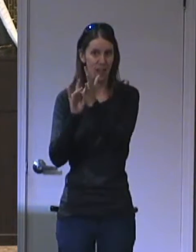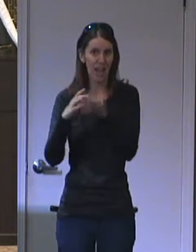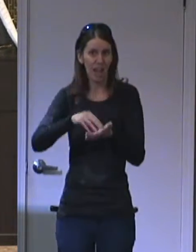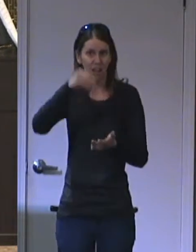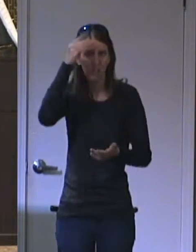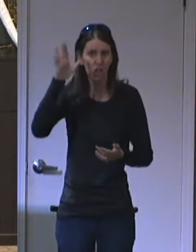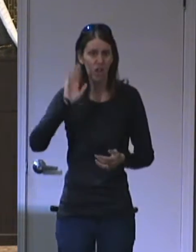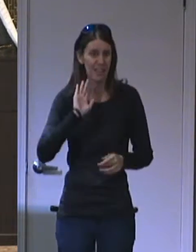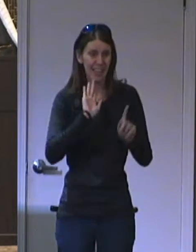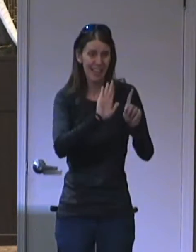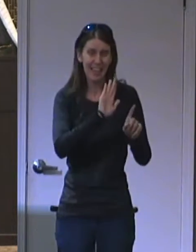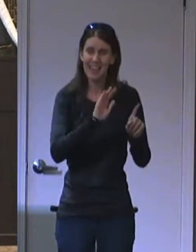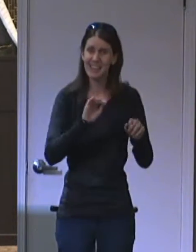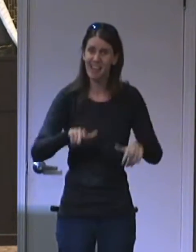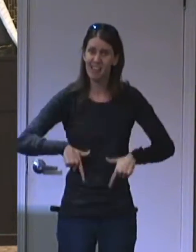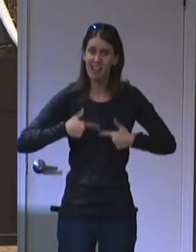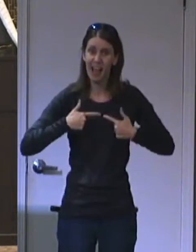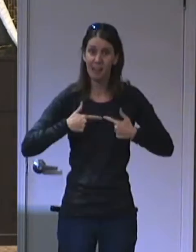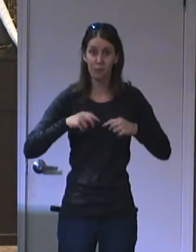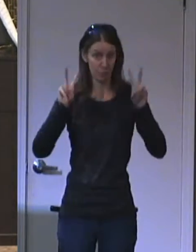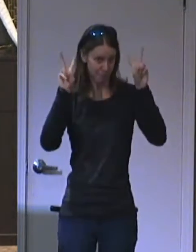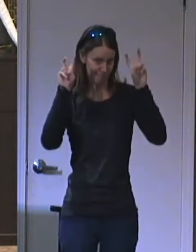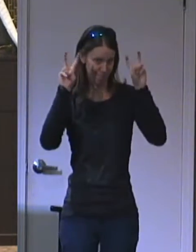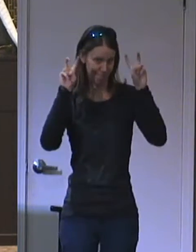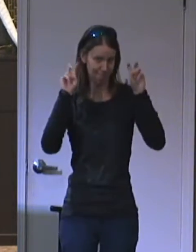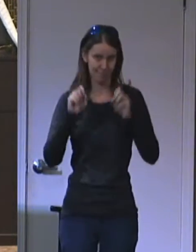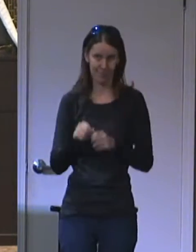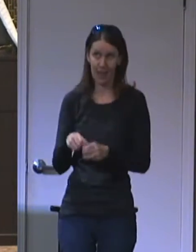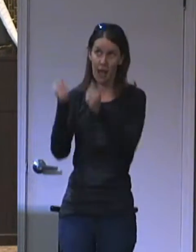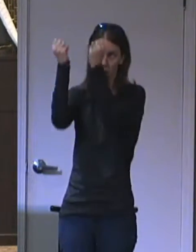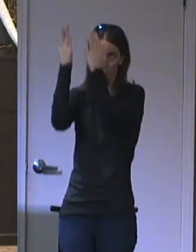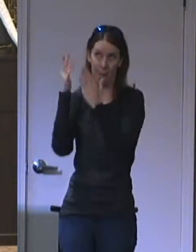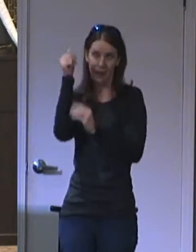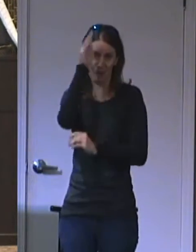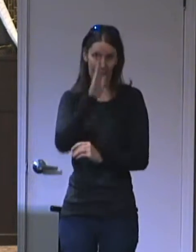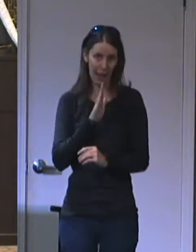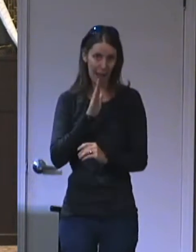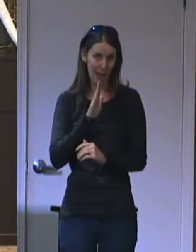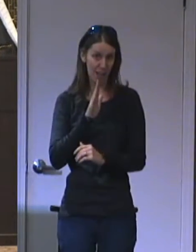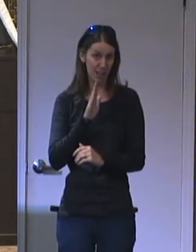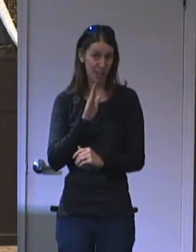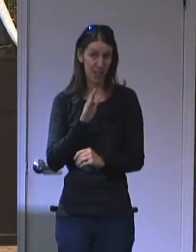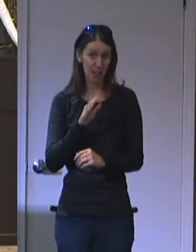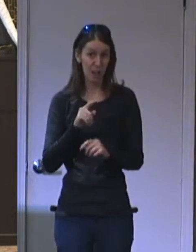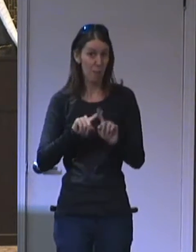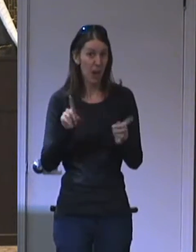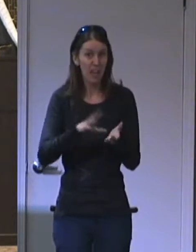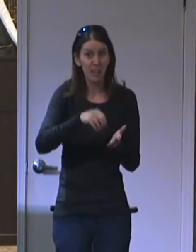that his whole life that had been dedicated to God was actually against what God